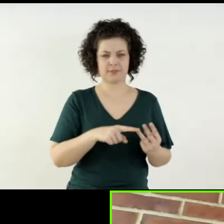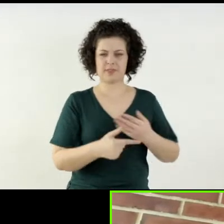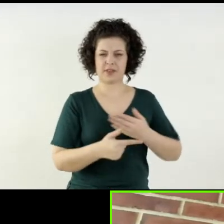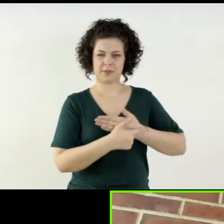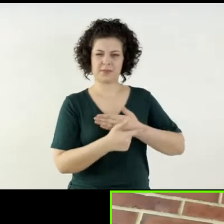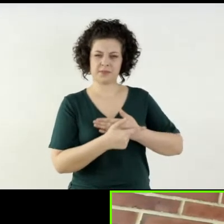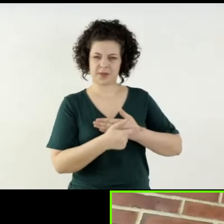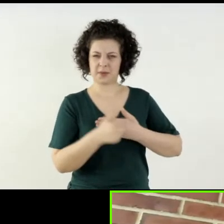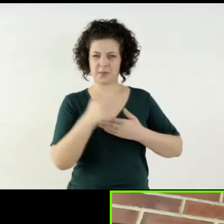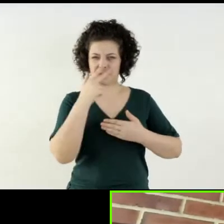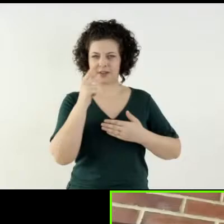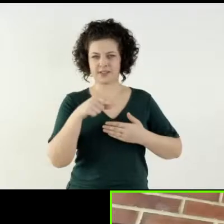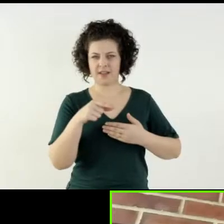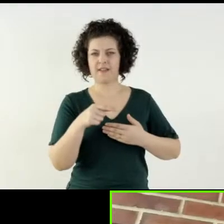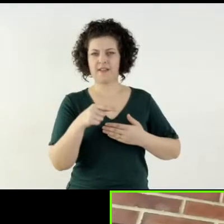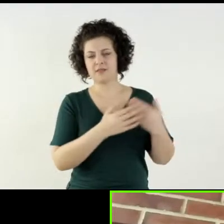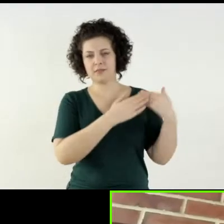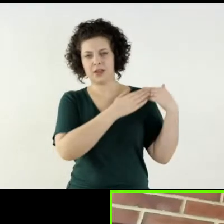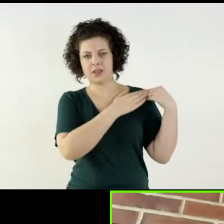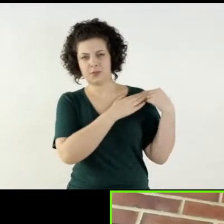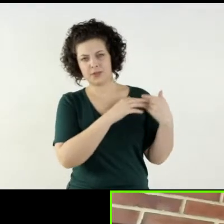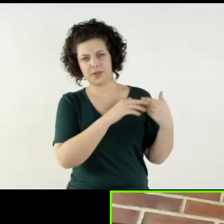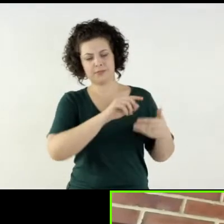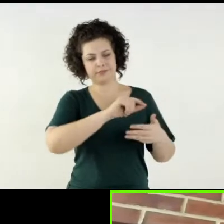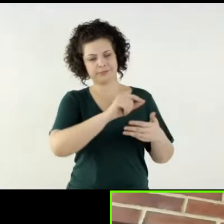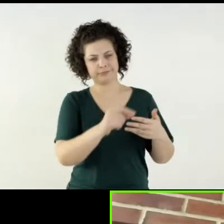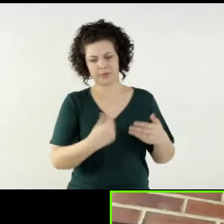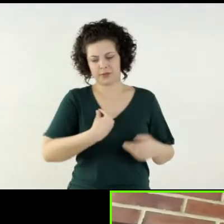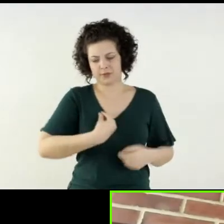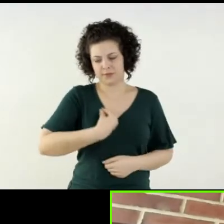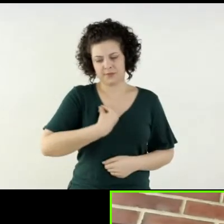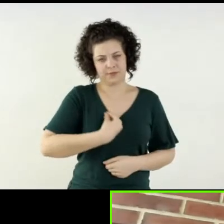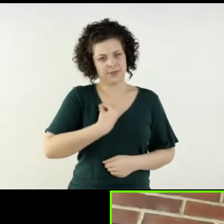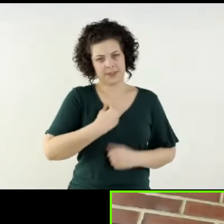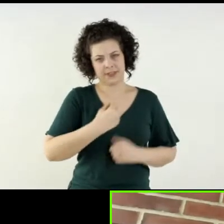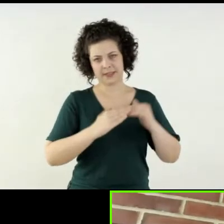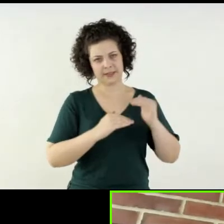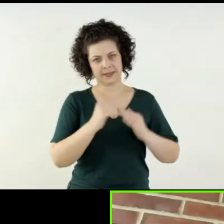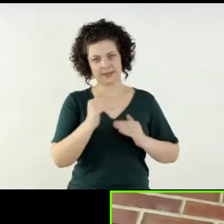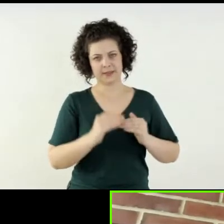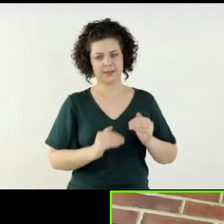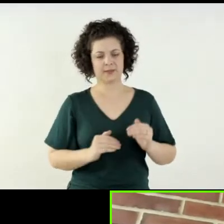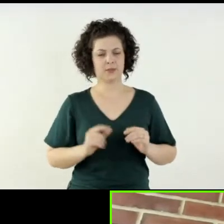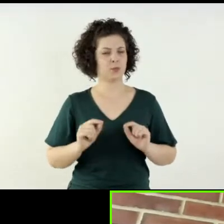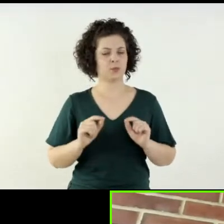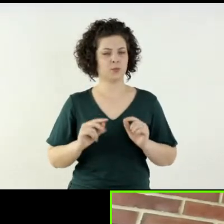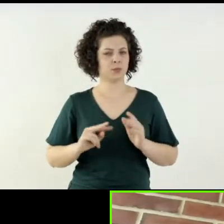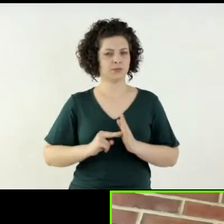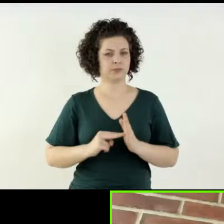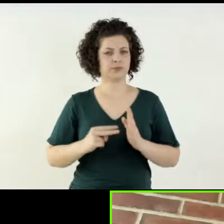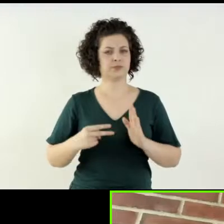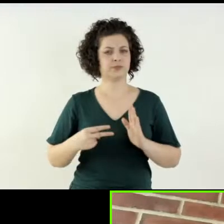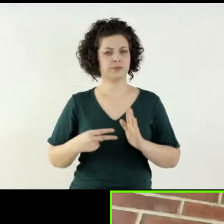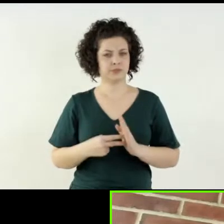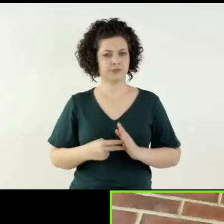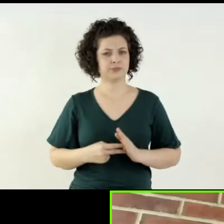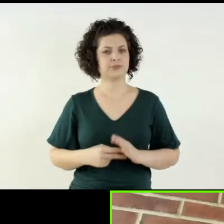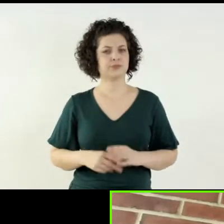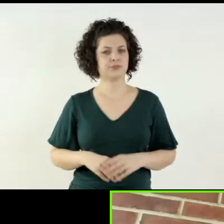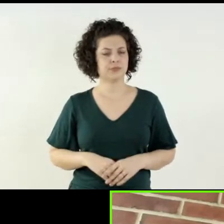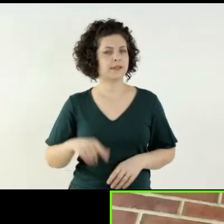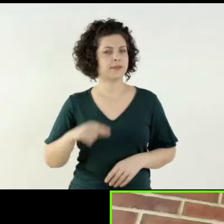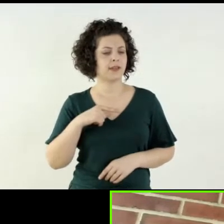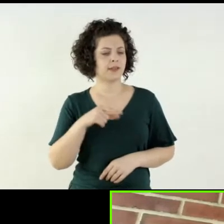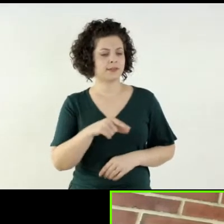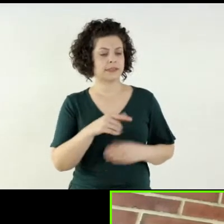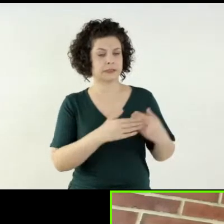what it means, taking Ahmed's, you know, taking up from sort of where Ahmed leaves off, what it means to lead with